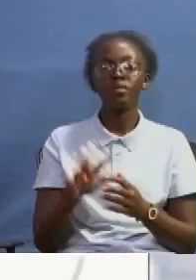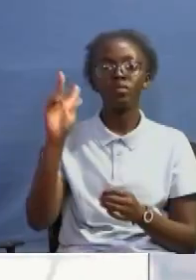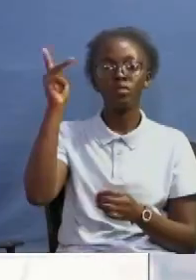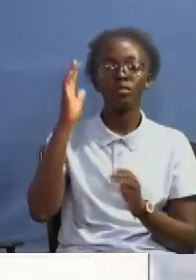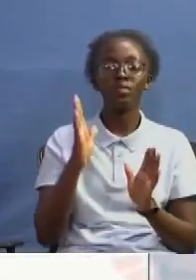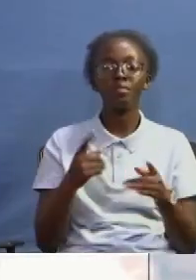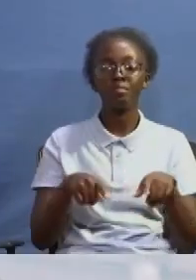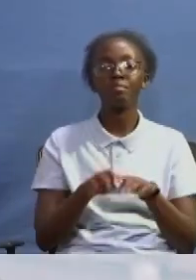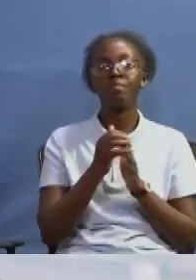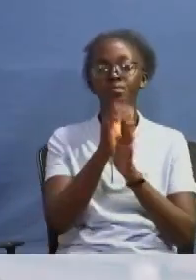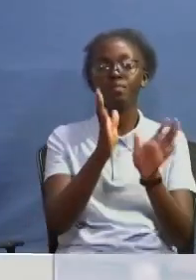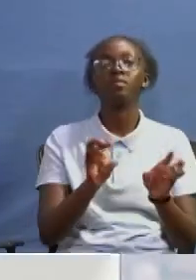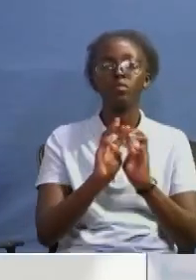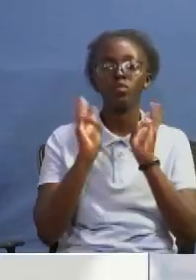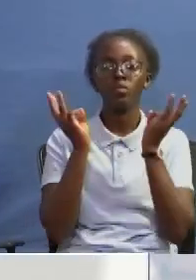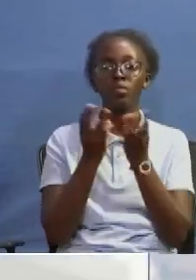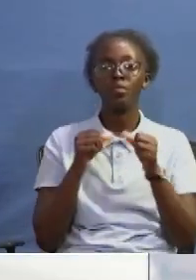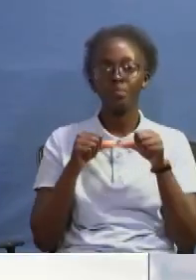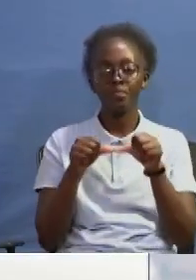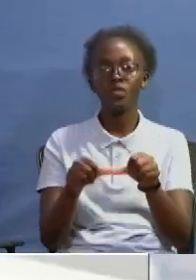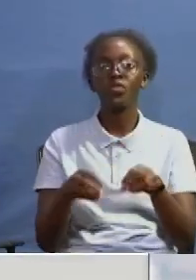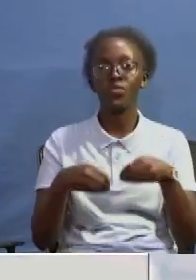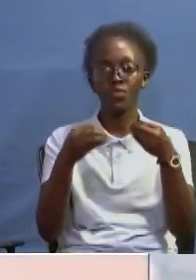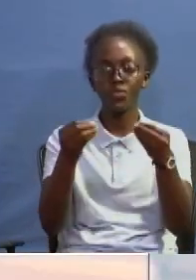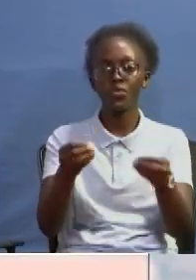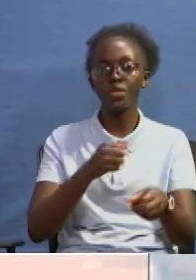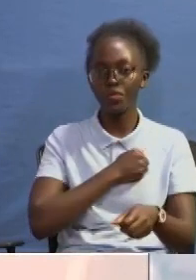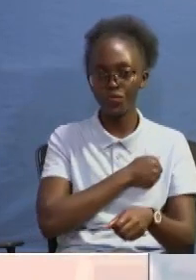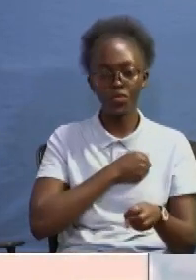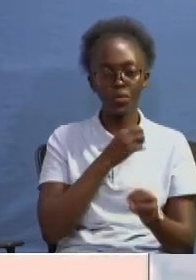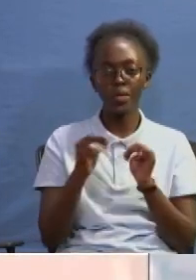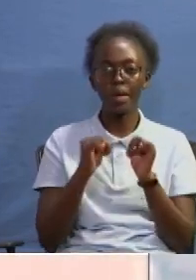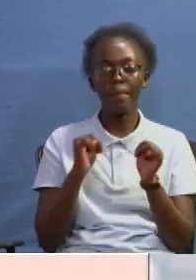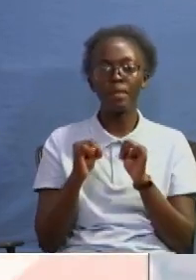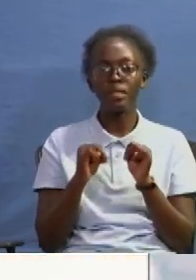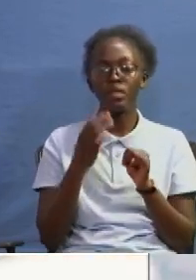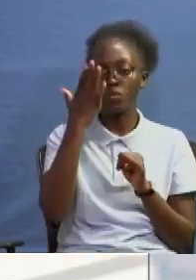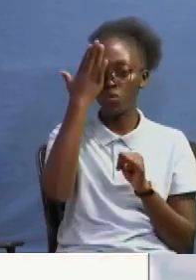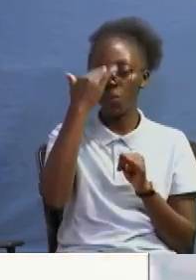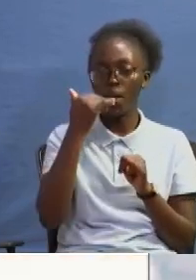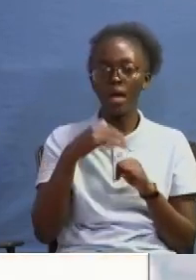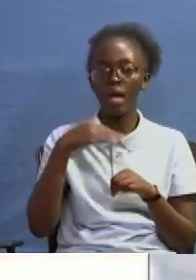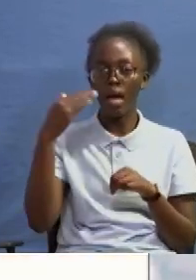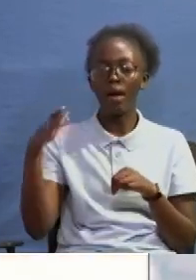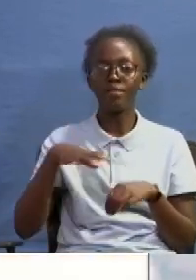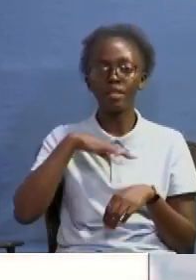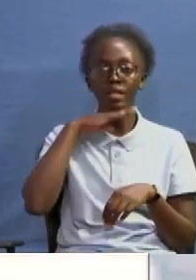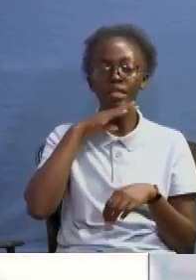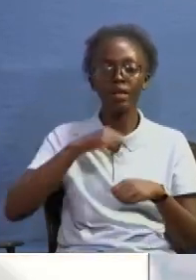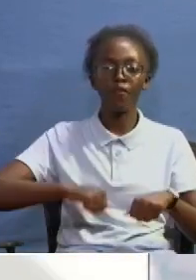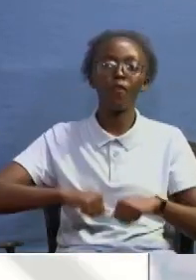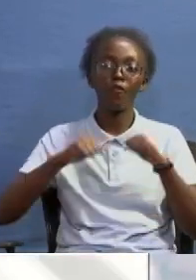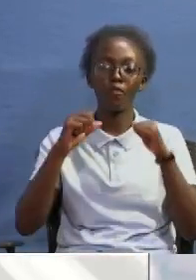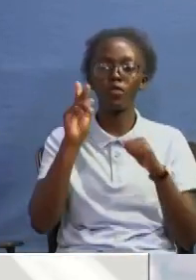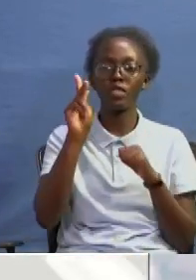Kenyans and leaders across the world continue to pour in their messages of condolence following the horrific death of Chief of Defence Forces